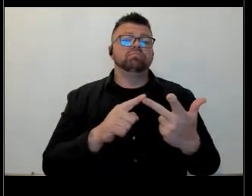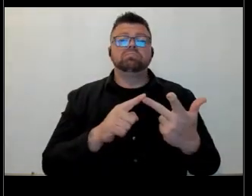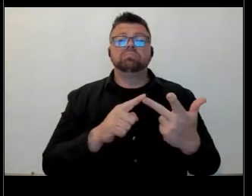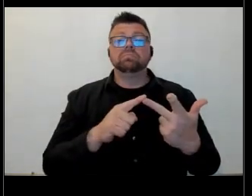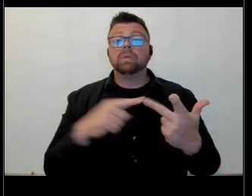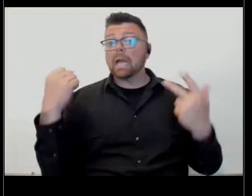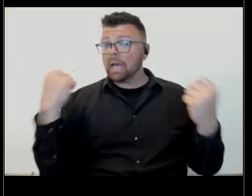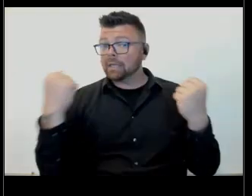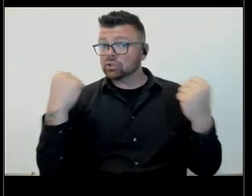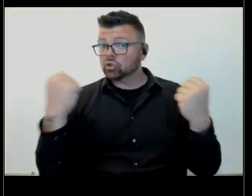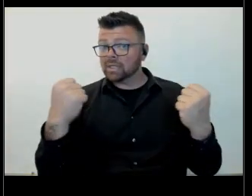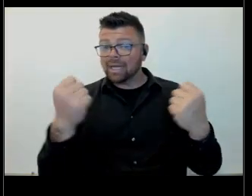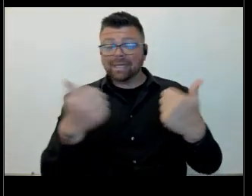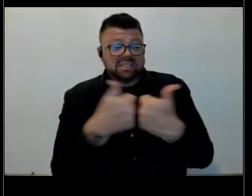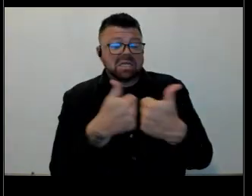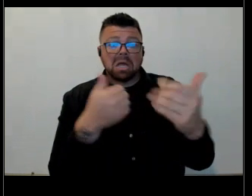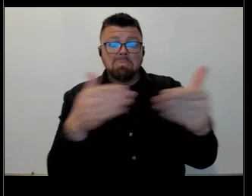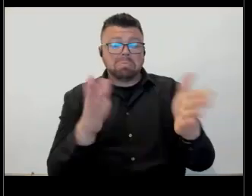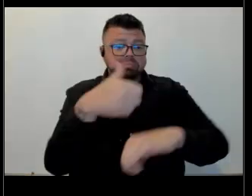exercise and game rooms,